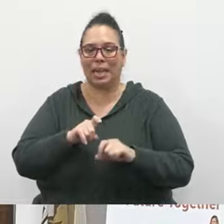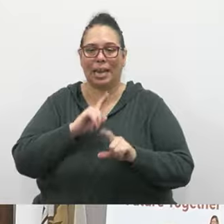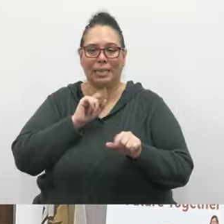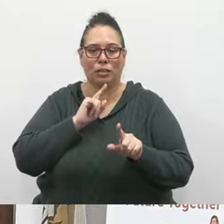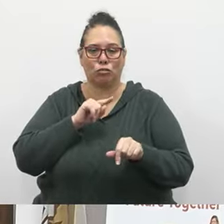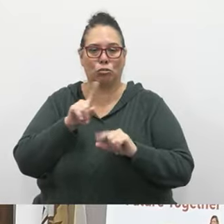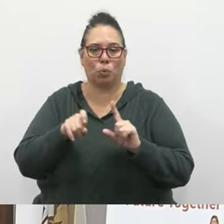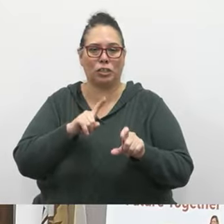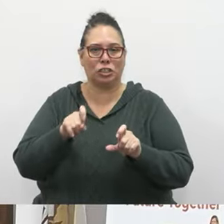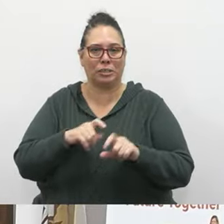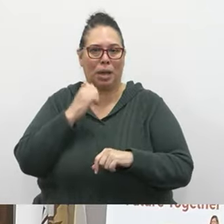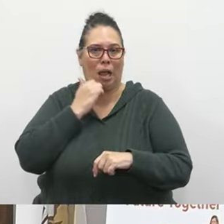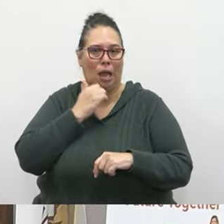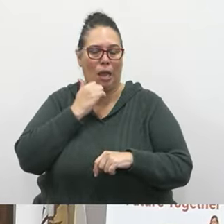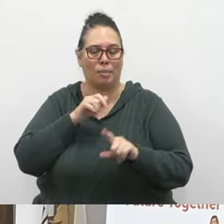assessments.